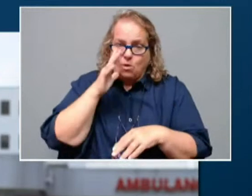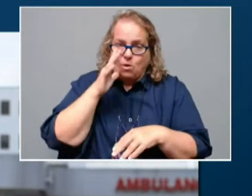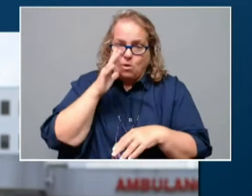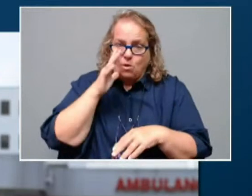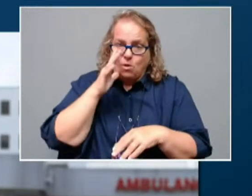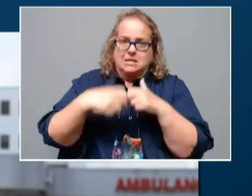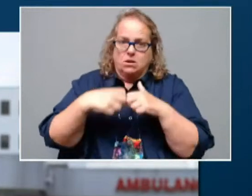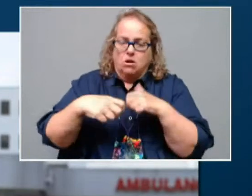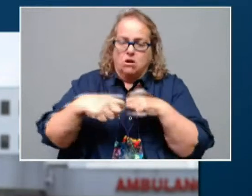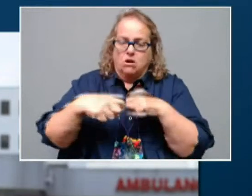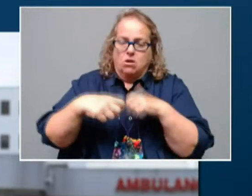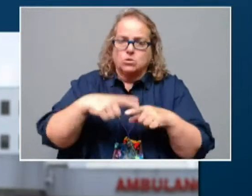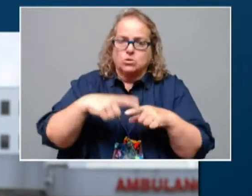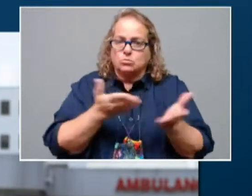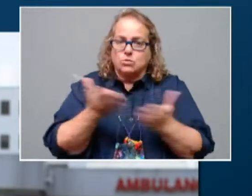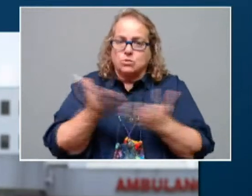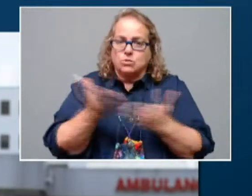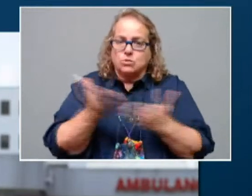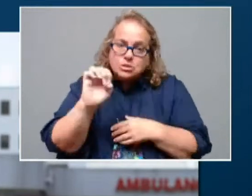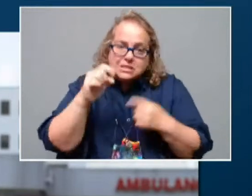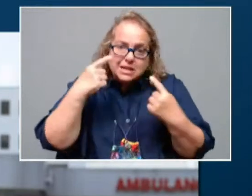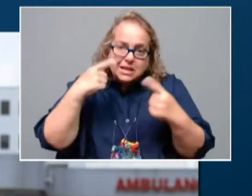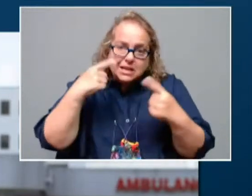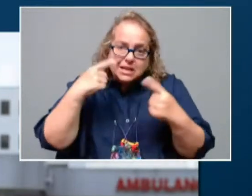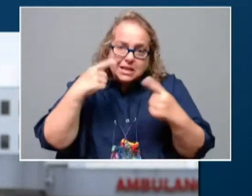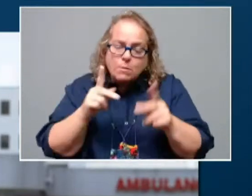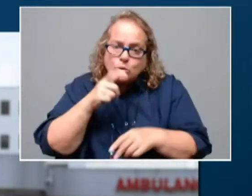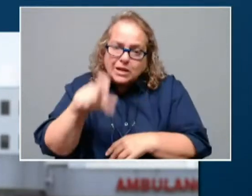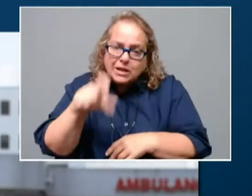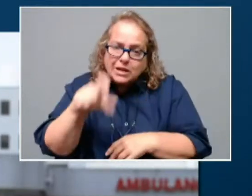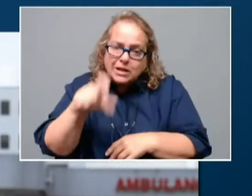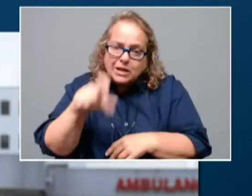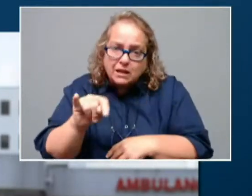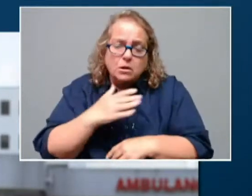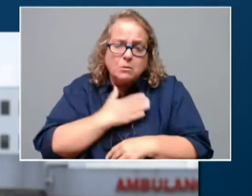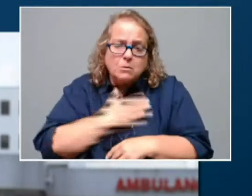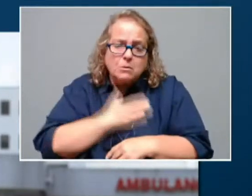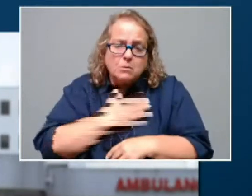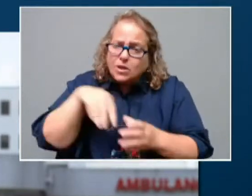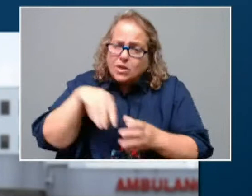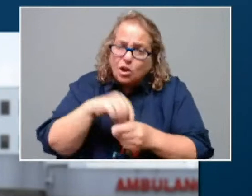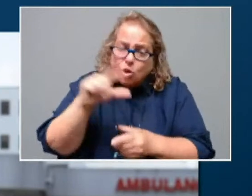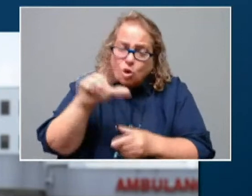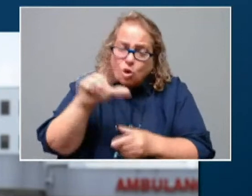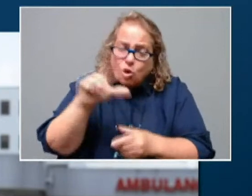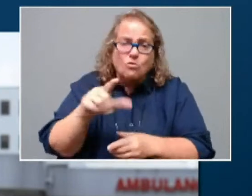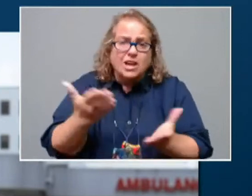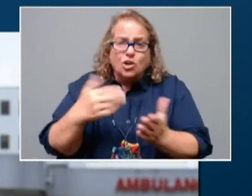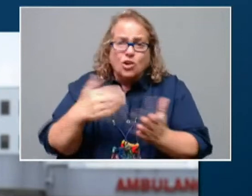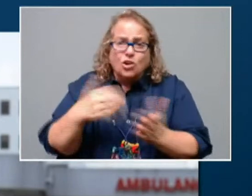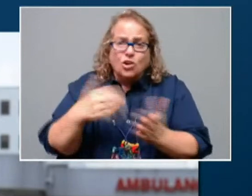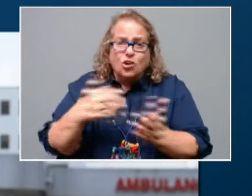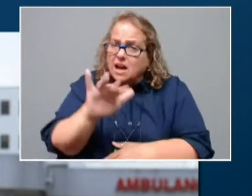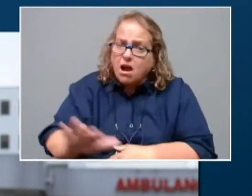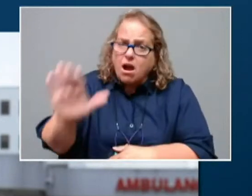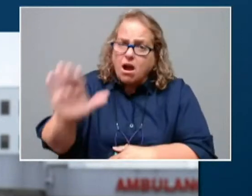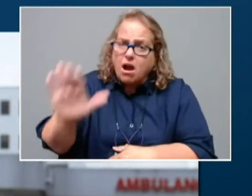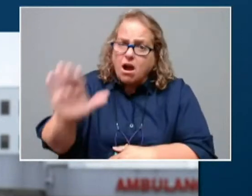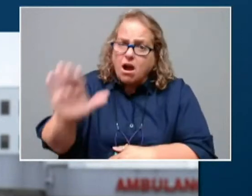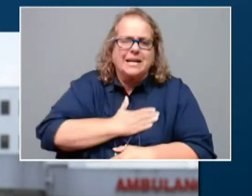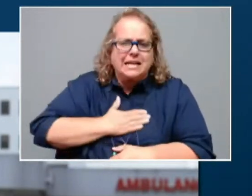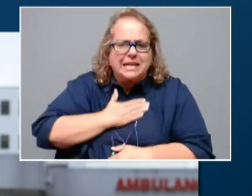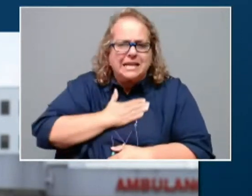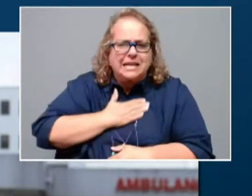care to those that need it. So I urge everyone within Louisville and within the Commonwealth itself, please step up and get the vaccine